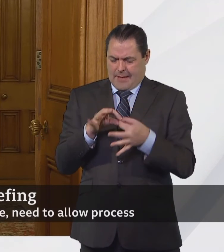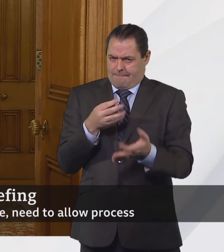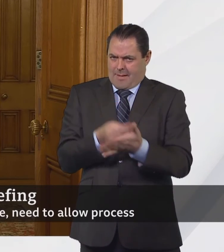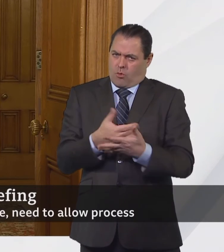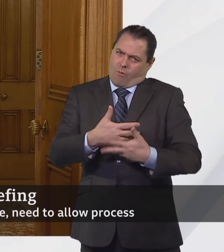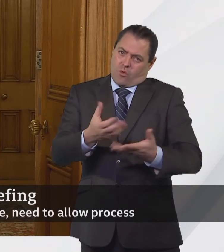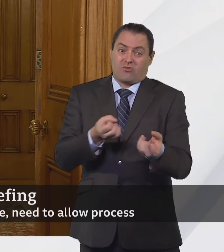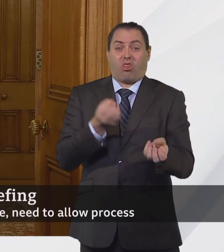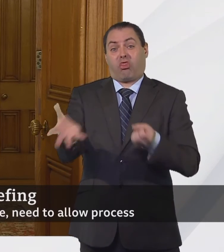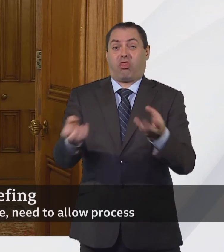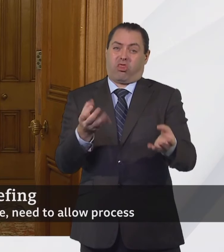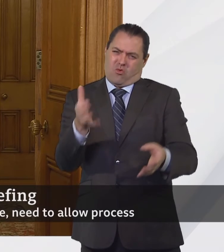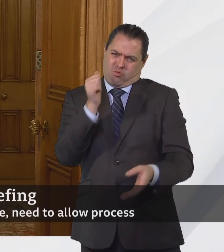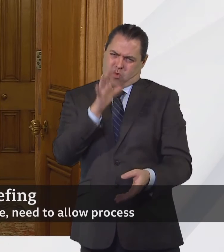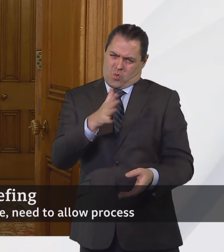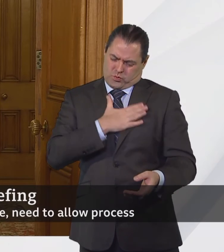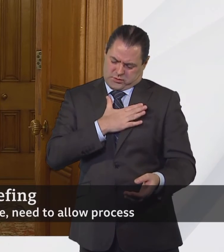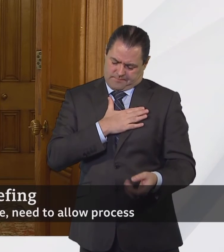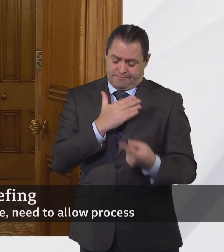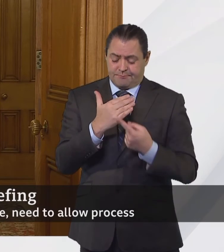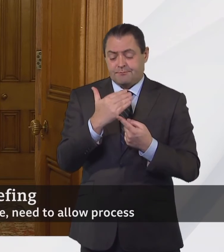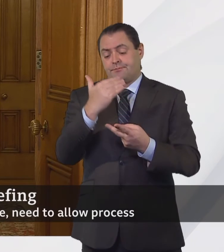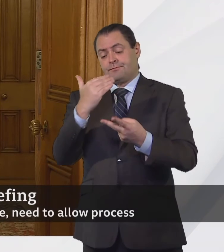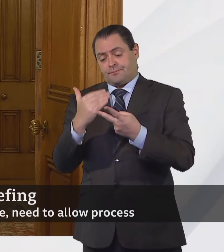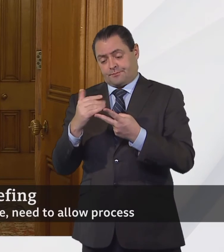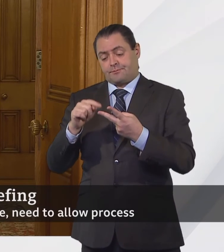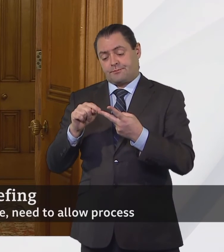question about the whole